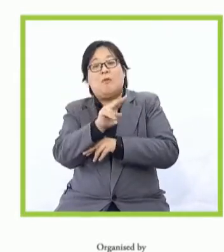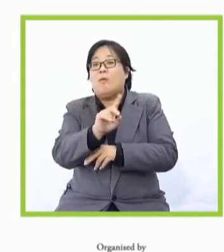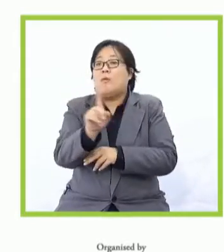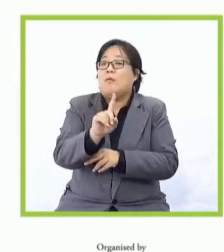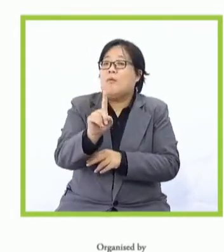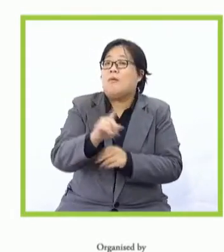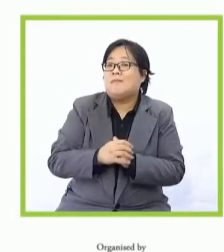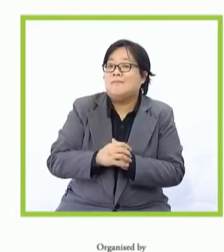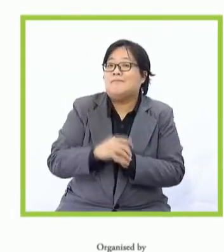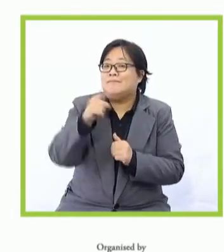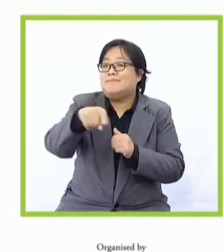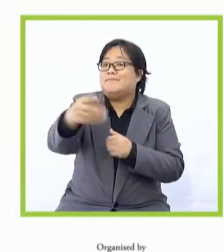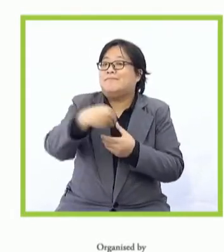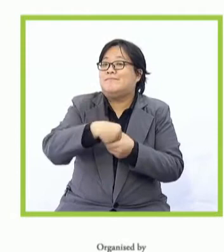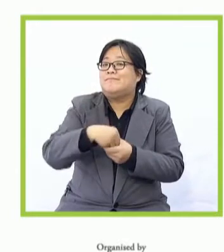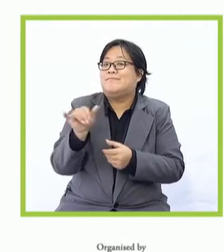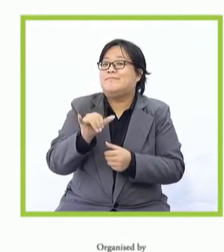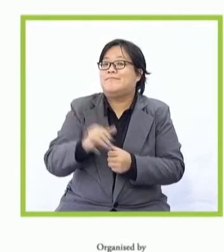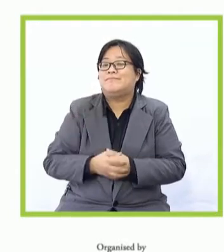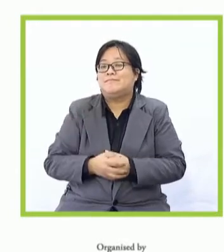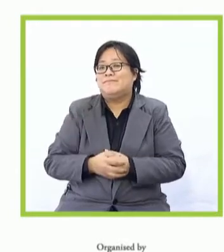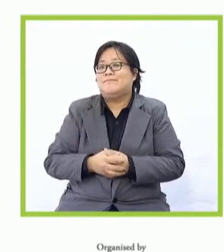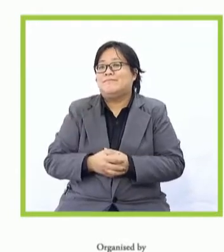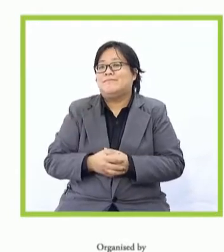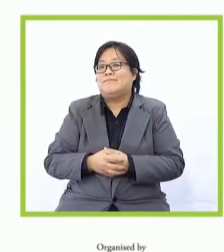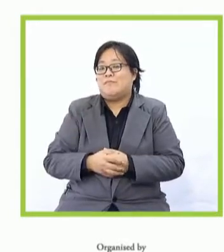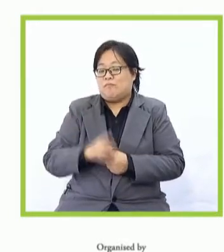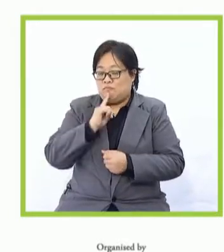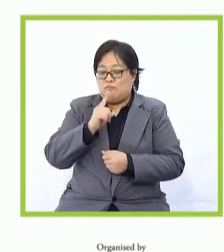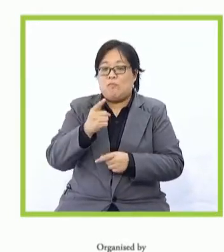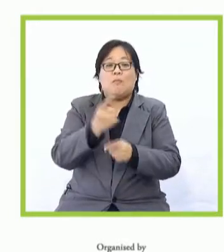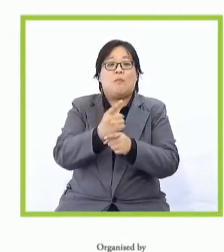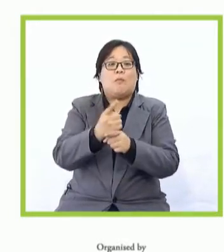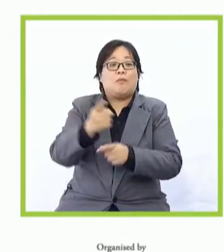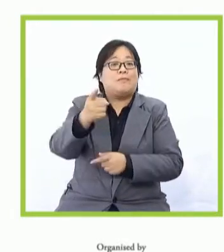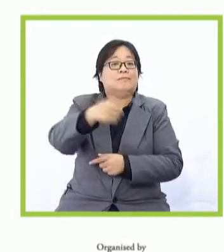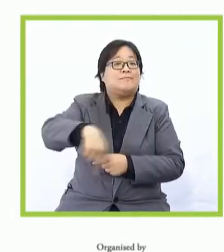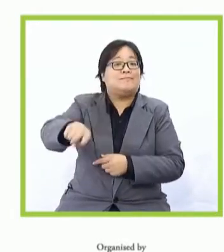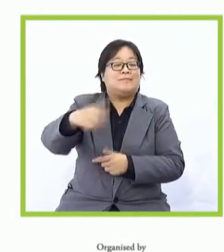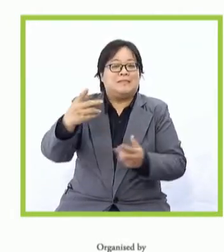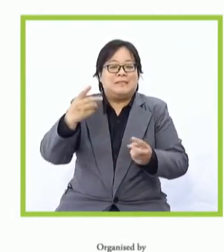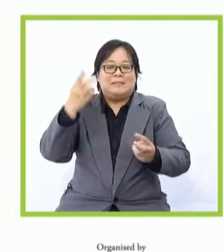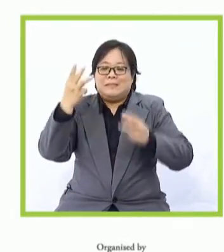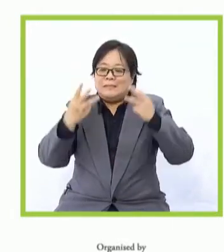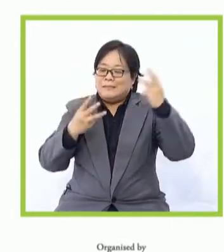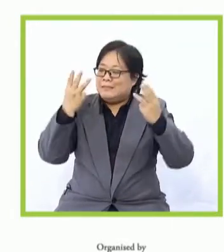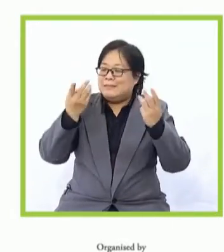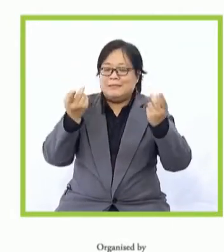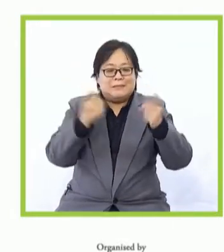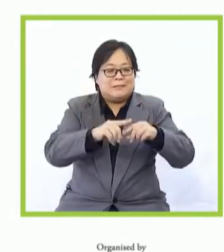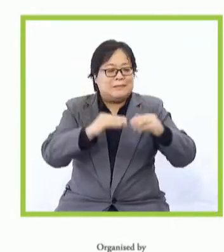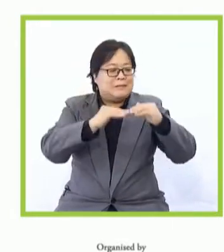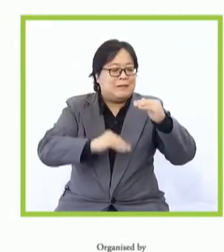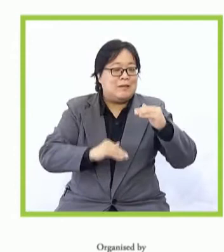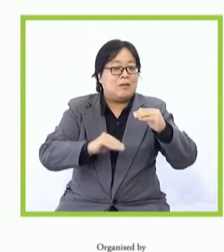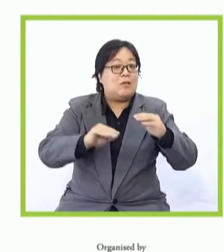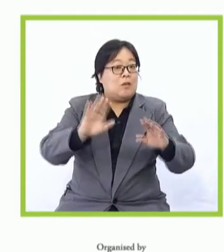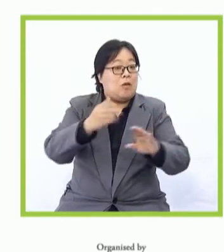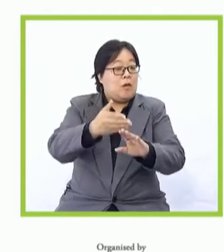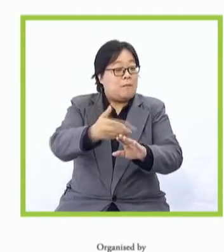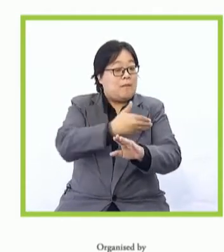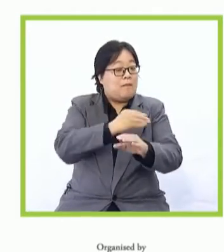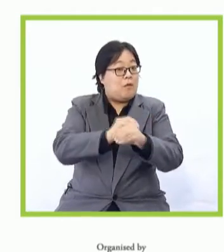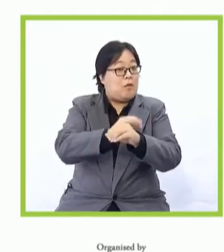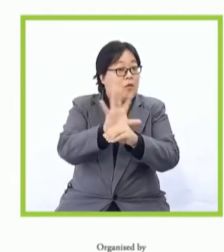you're on the pitch. Now, you're absolutely right to be worried about inequality. Before the COVID crisis,